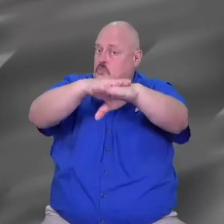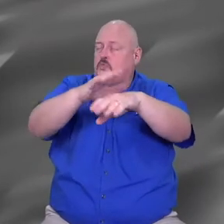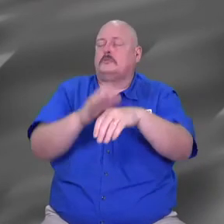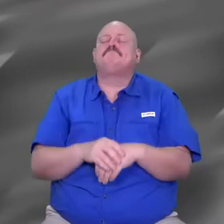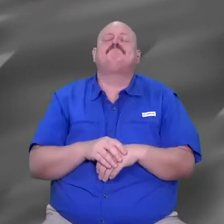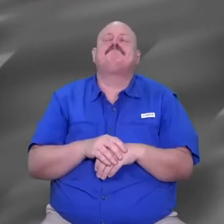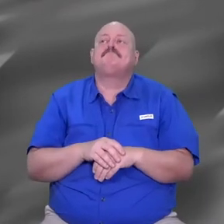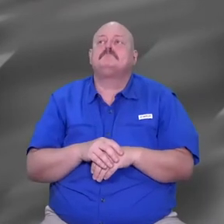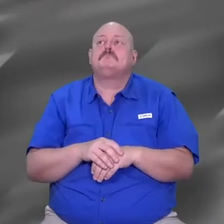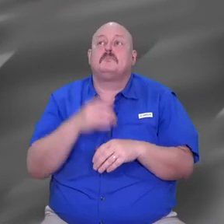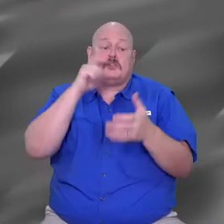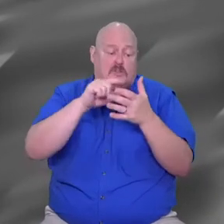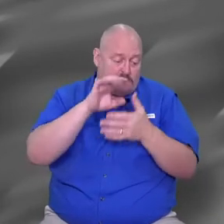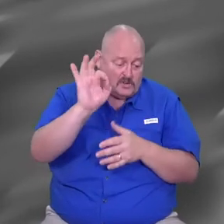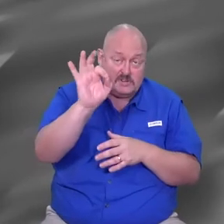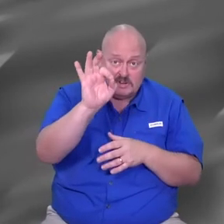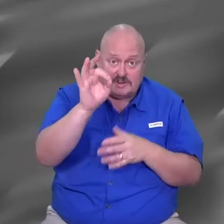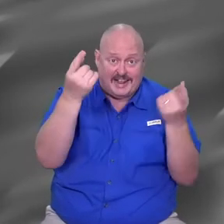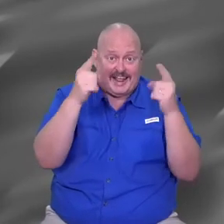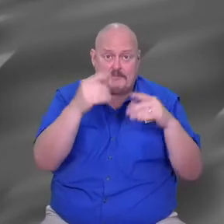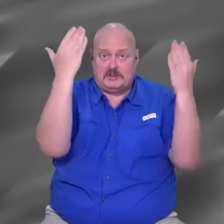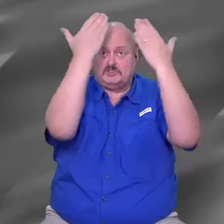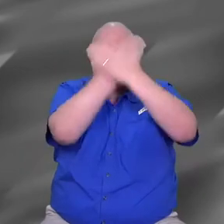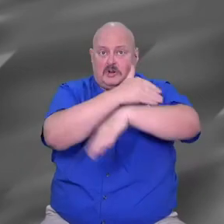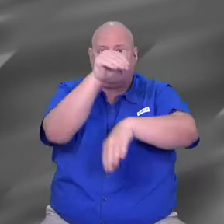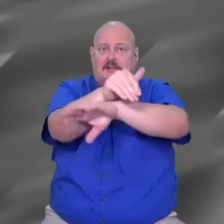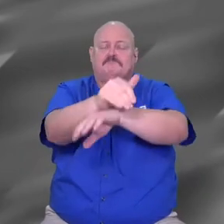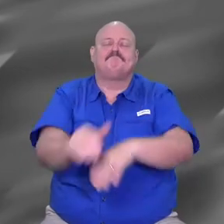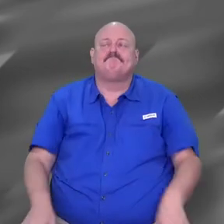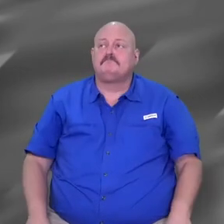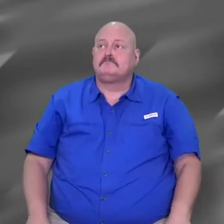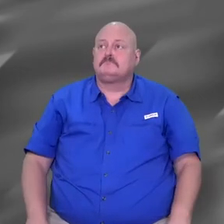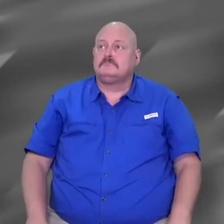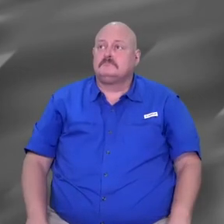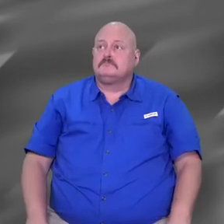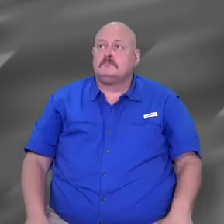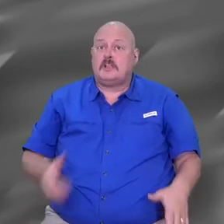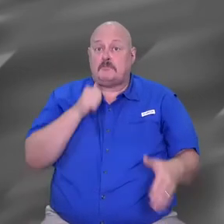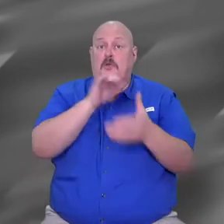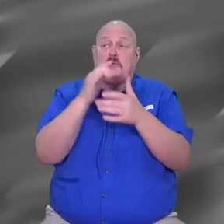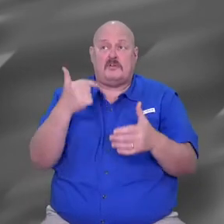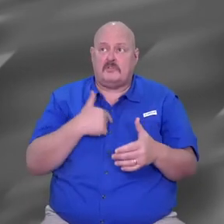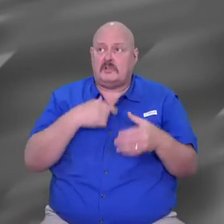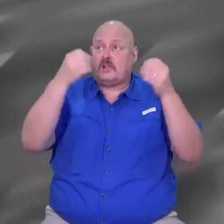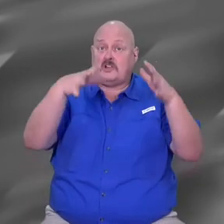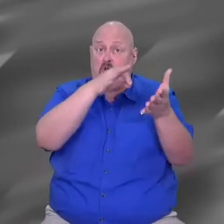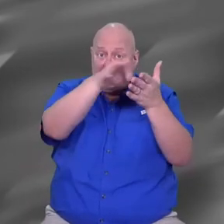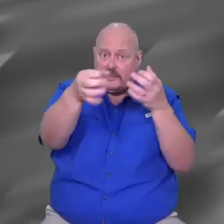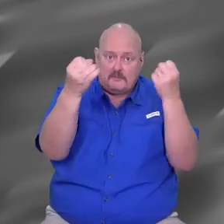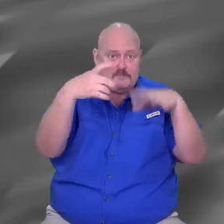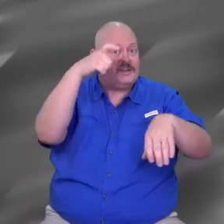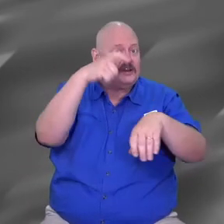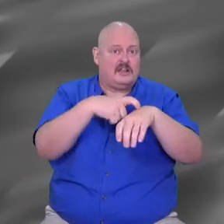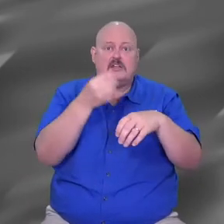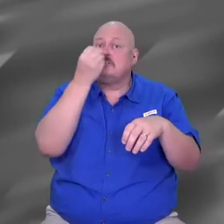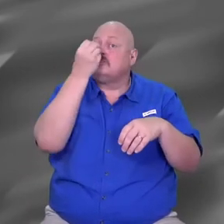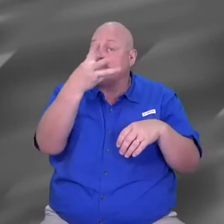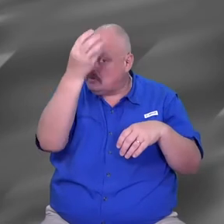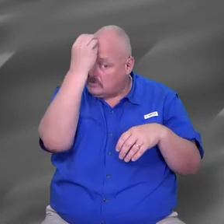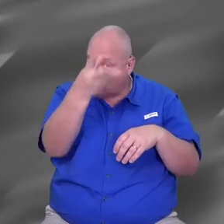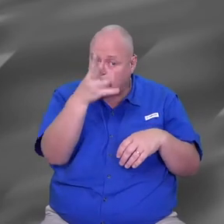signs. Notice in verse 9, it happens in the dark of the night. My wife and I have lost count how many times we've told our